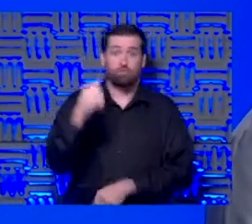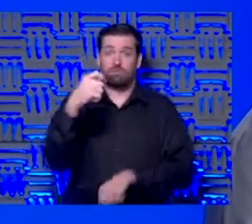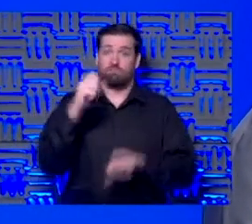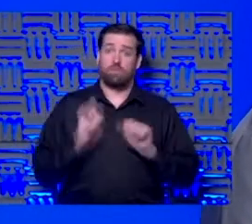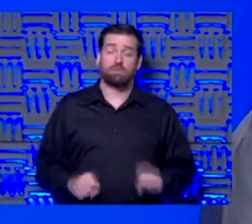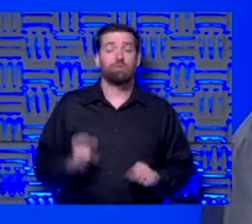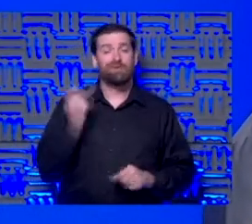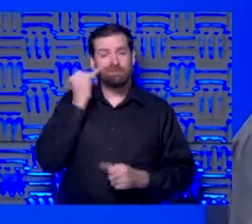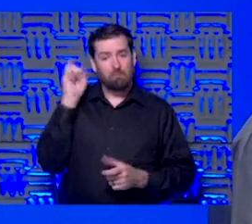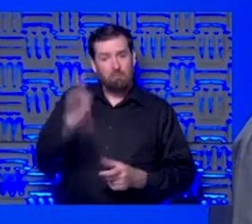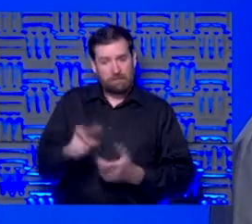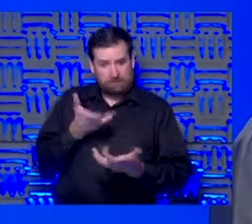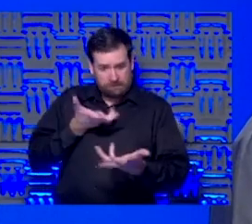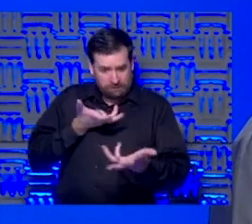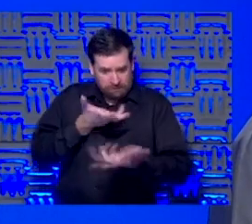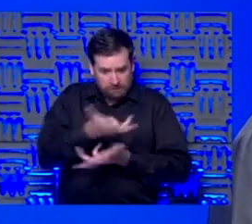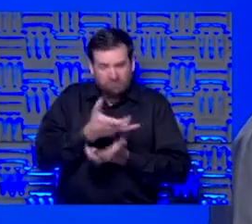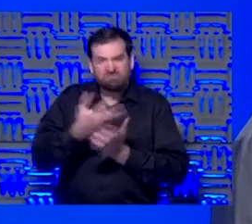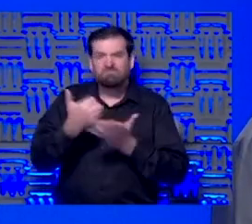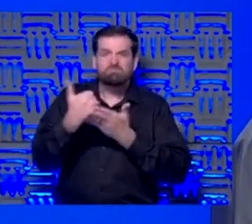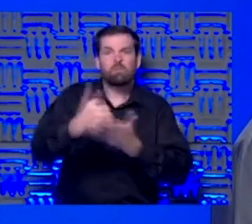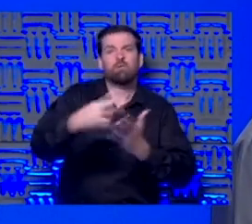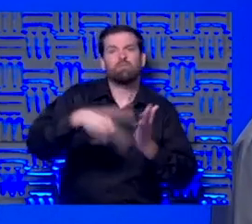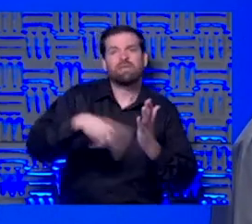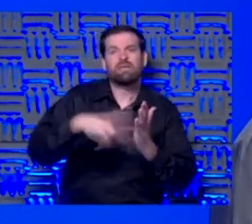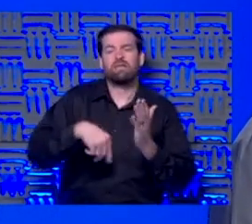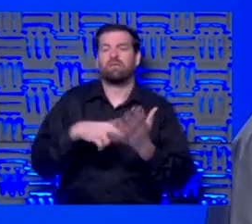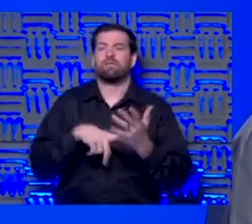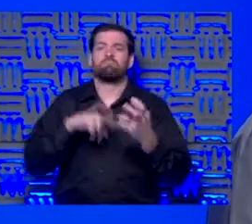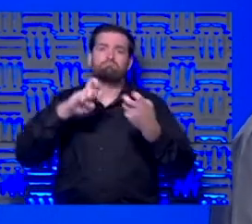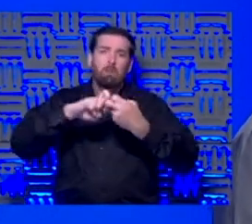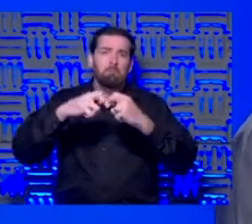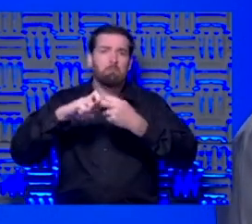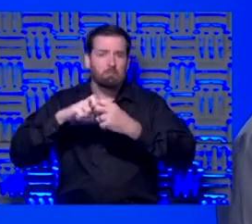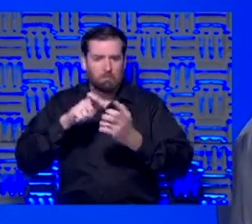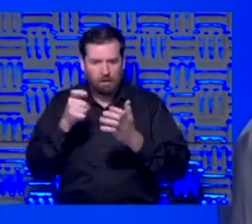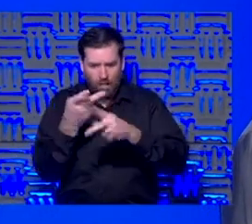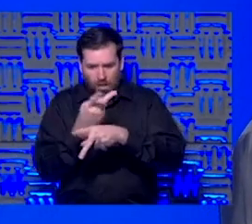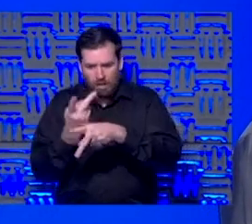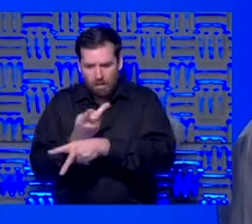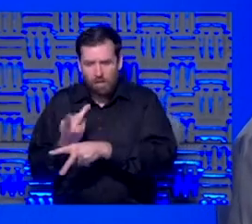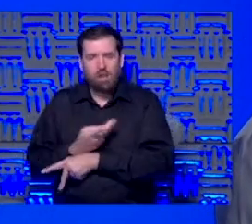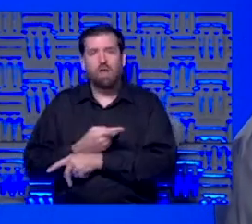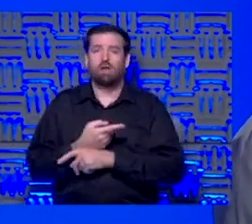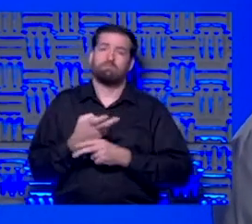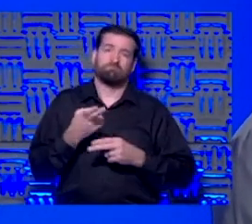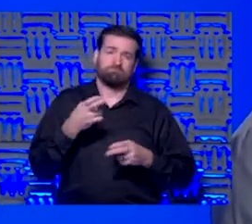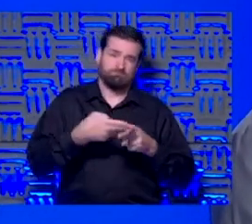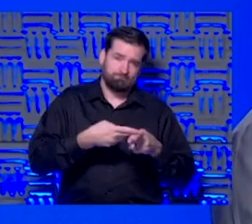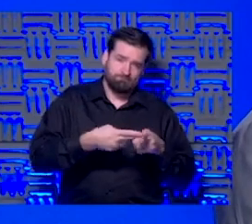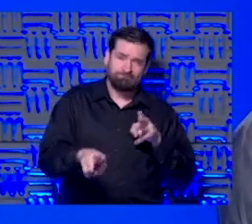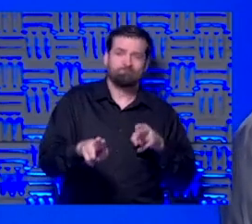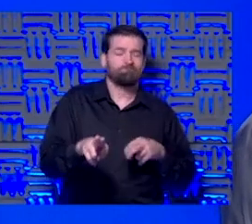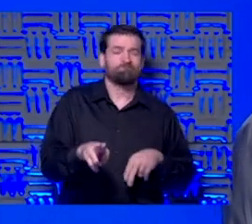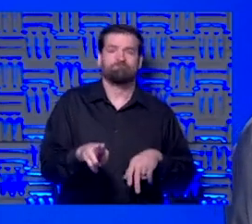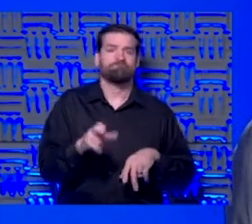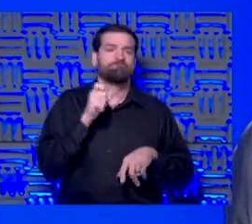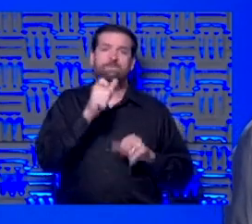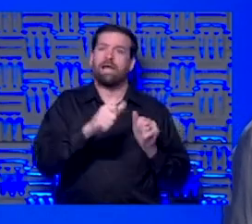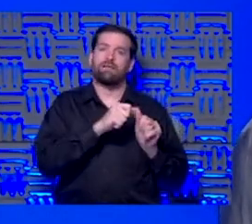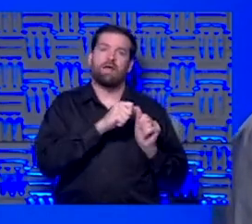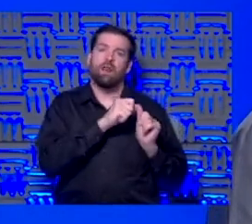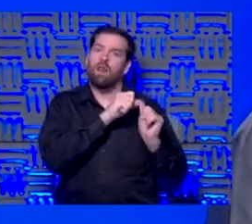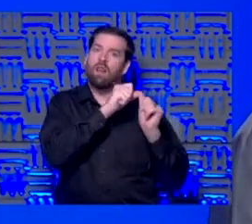you do have to interact with them, help them with reading, help them with problems, that interaction should probably be short, not the prolonged